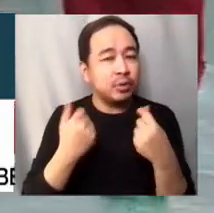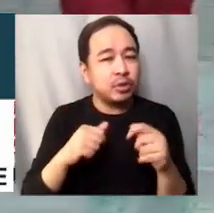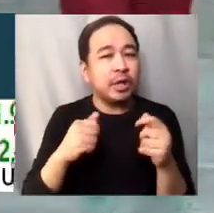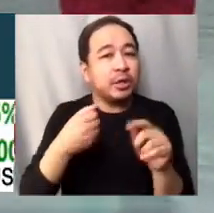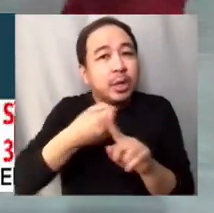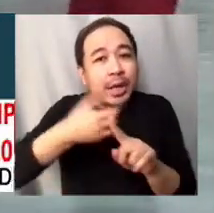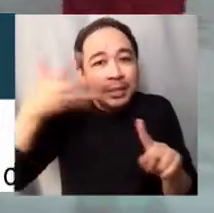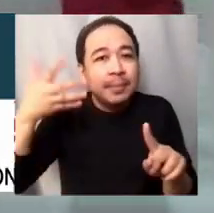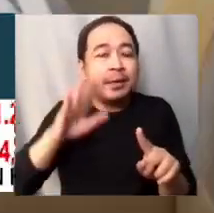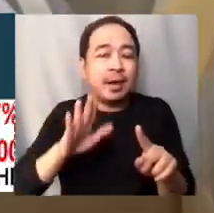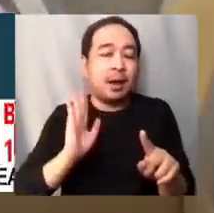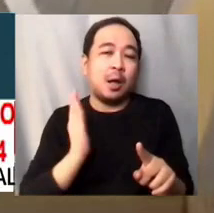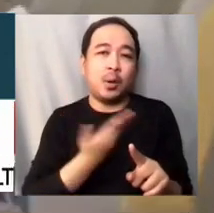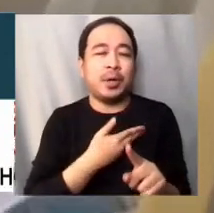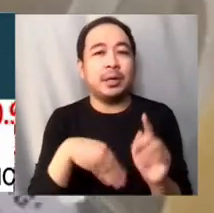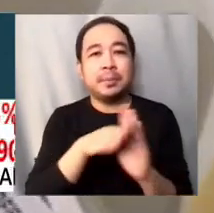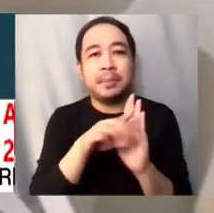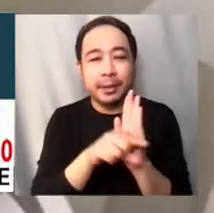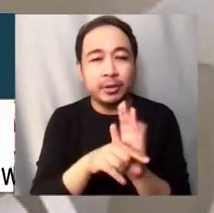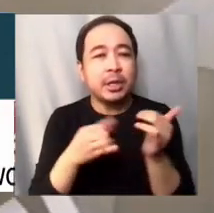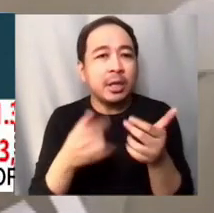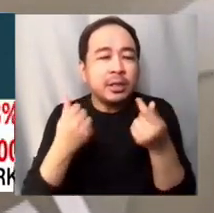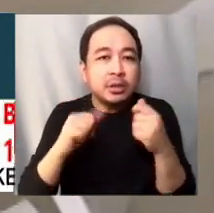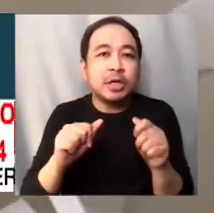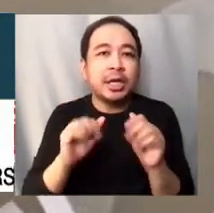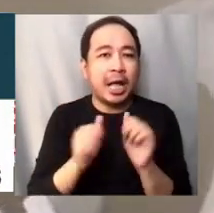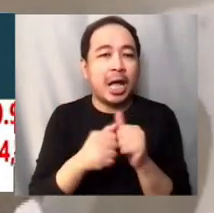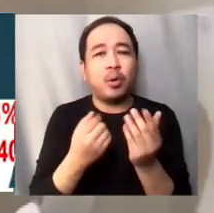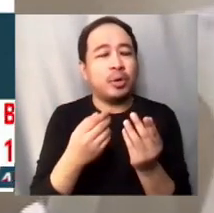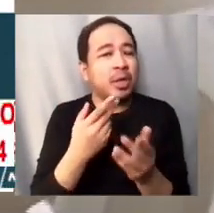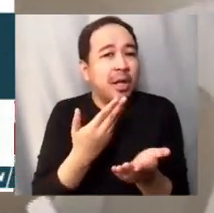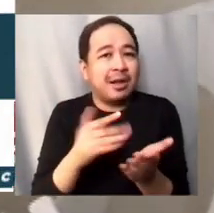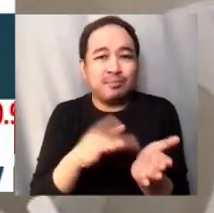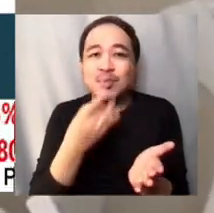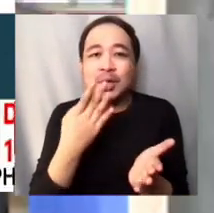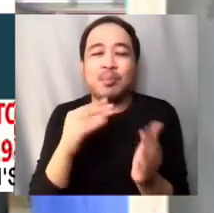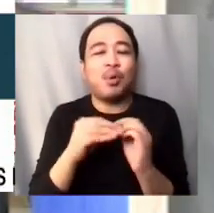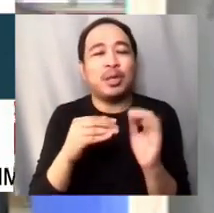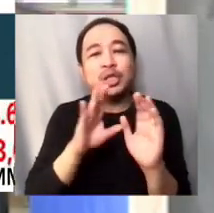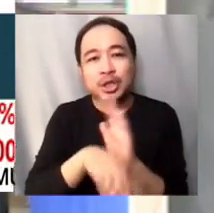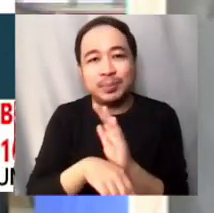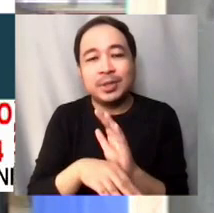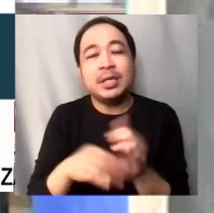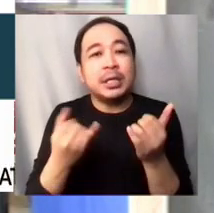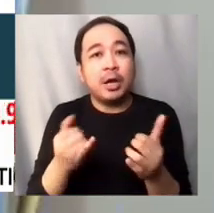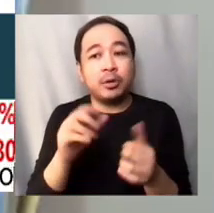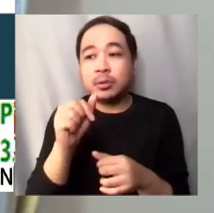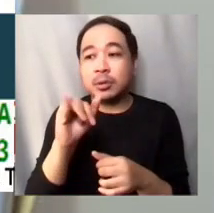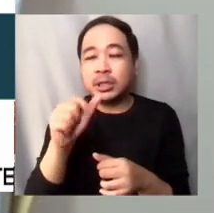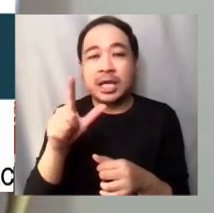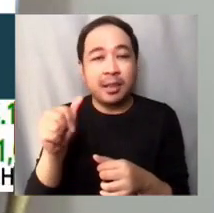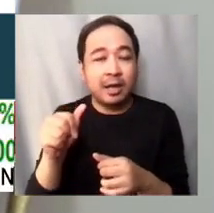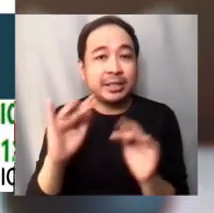portfolio and making our insulin affordable. And through the Ayala network, we believe that we'll make